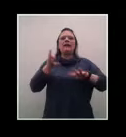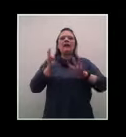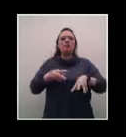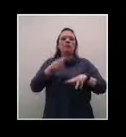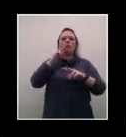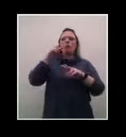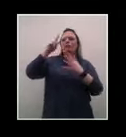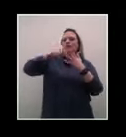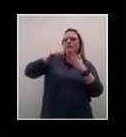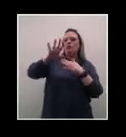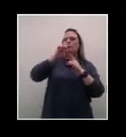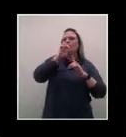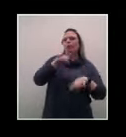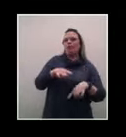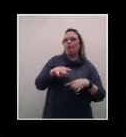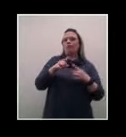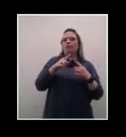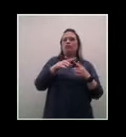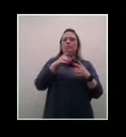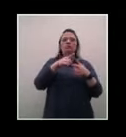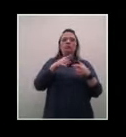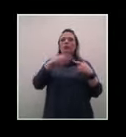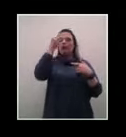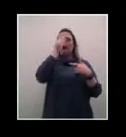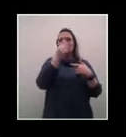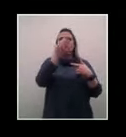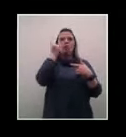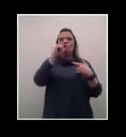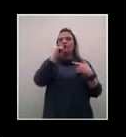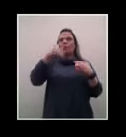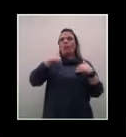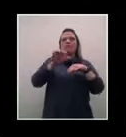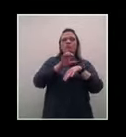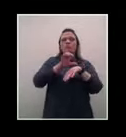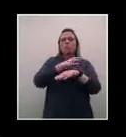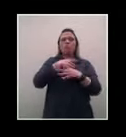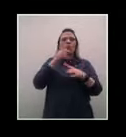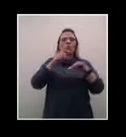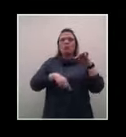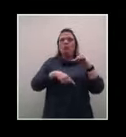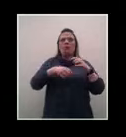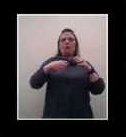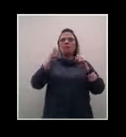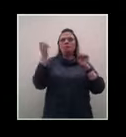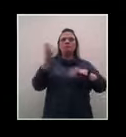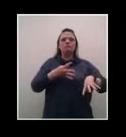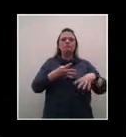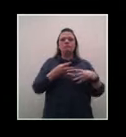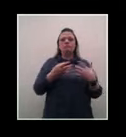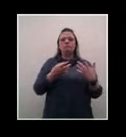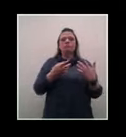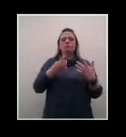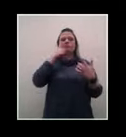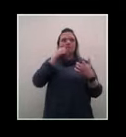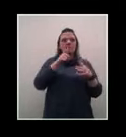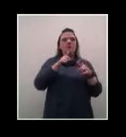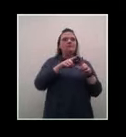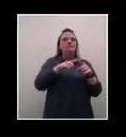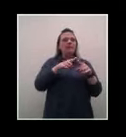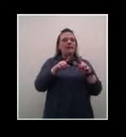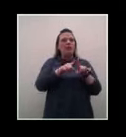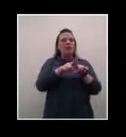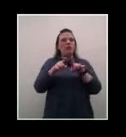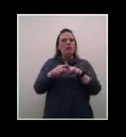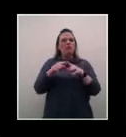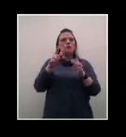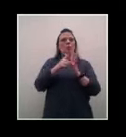isolation orders, and let them know if you don't have access to that, because at that time, they're also legally obligated to give you